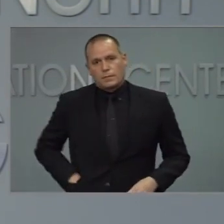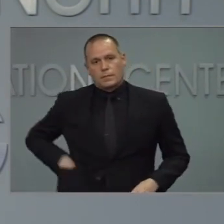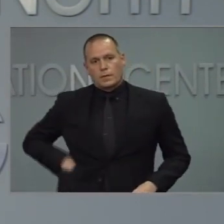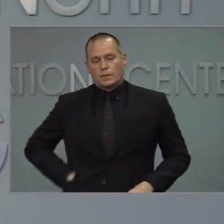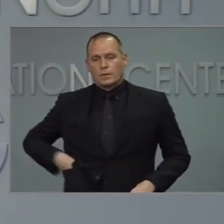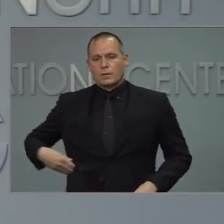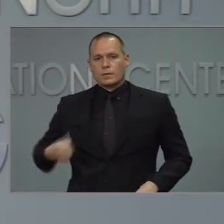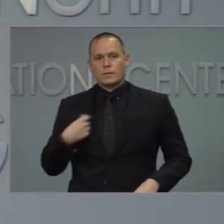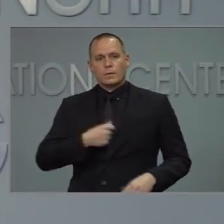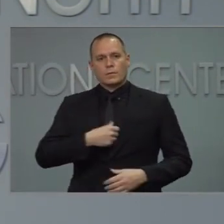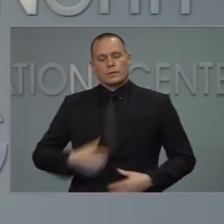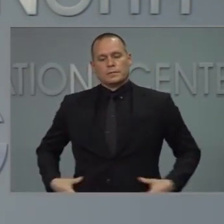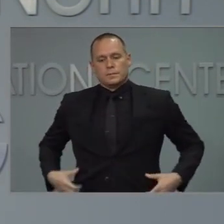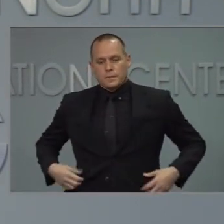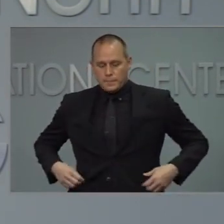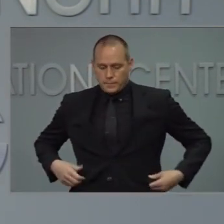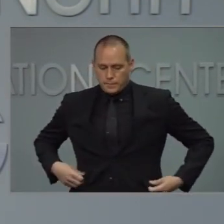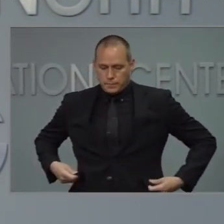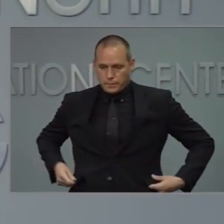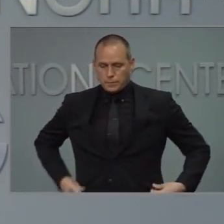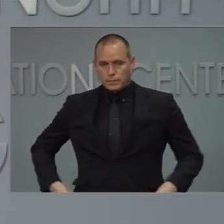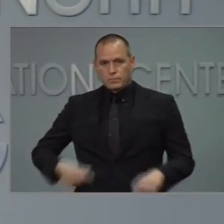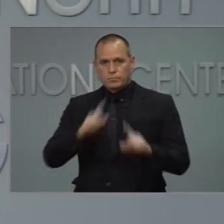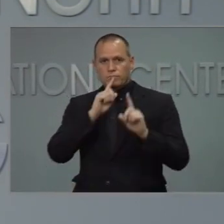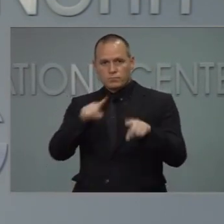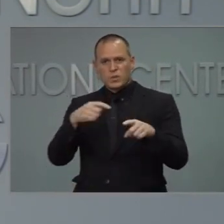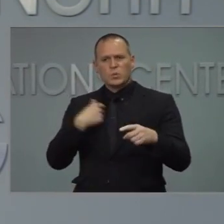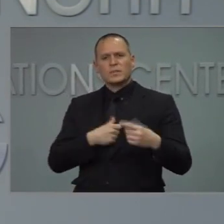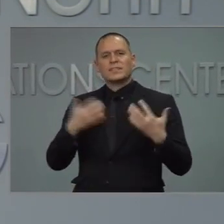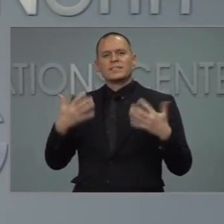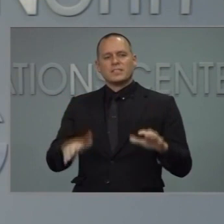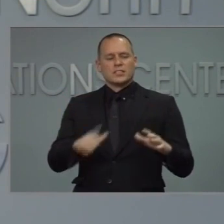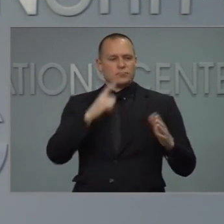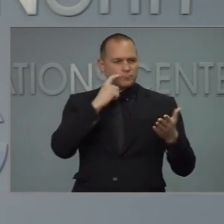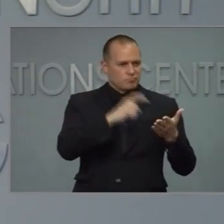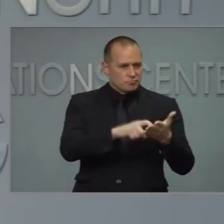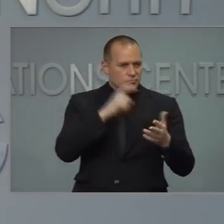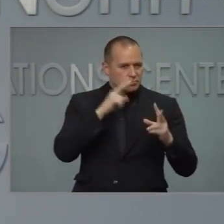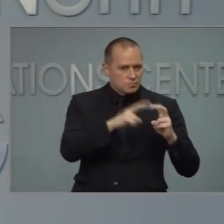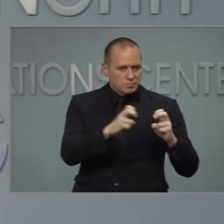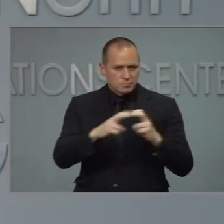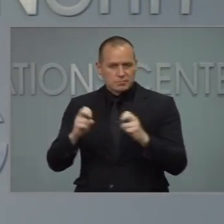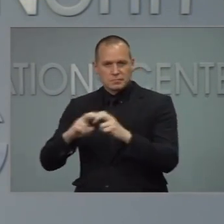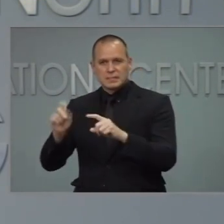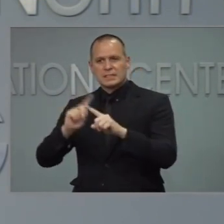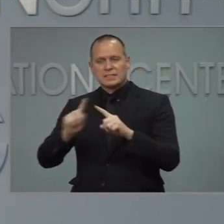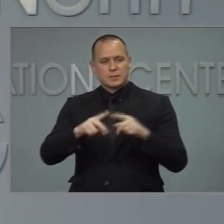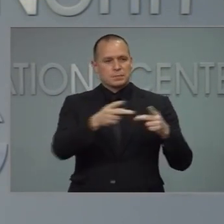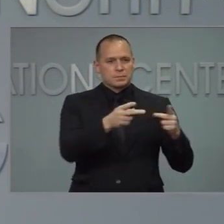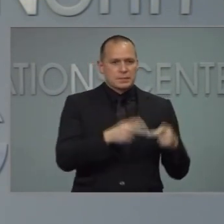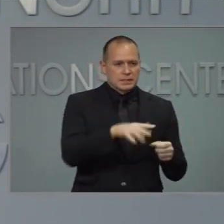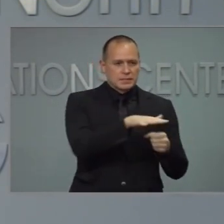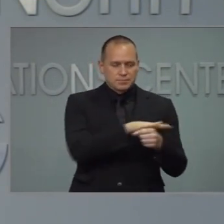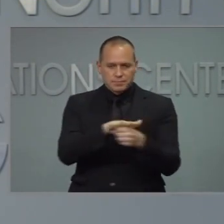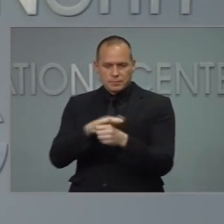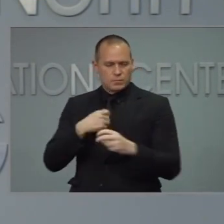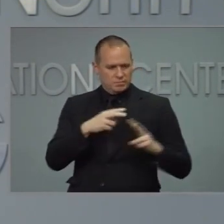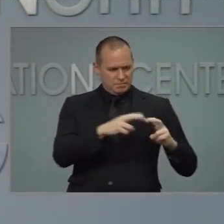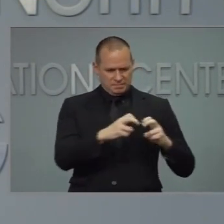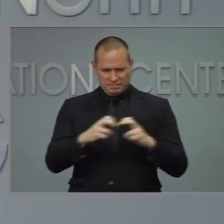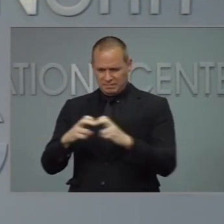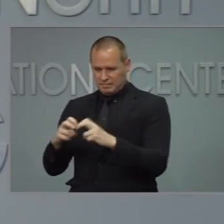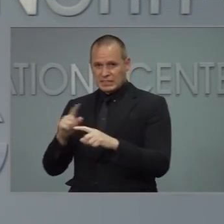and activities into various risk columns, and the executive order is based upon